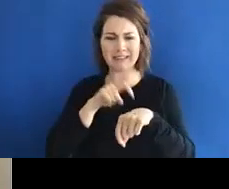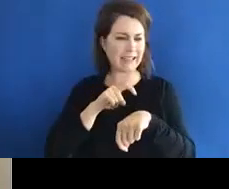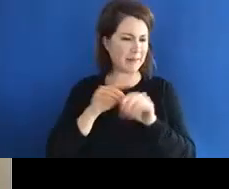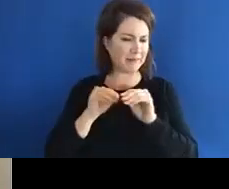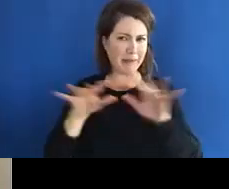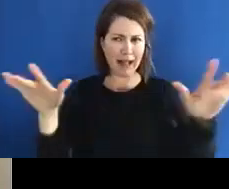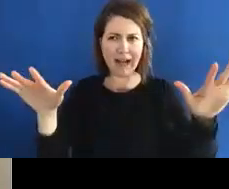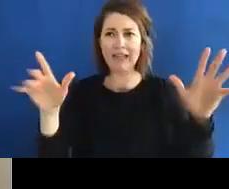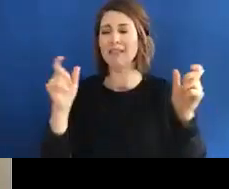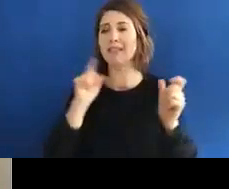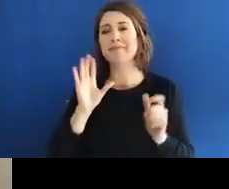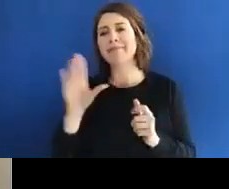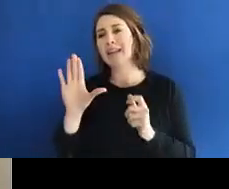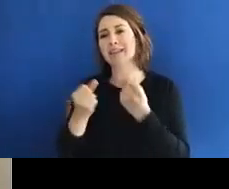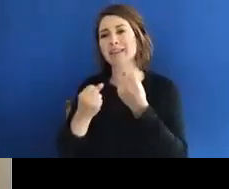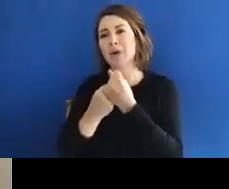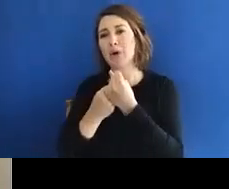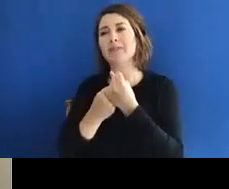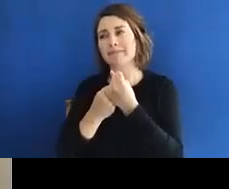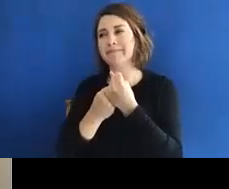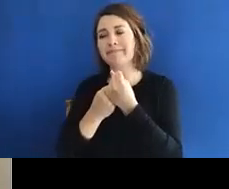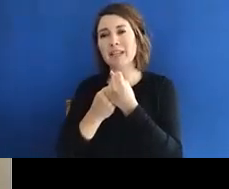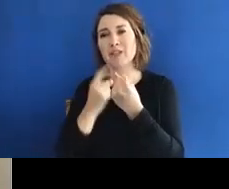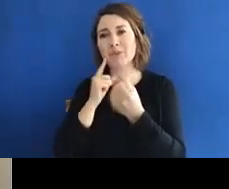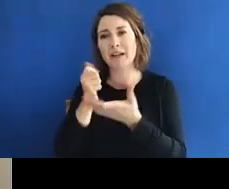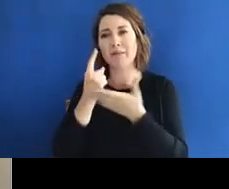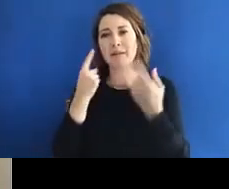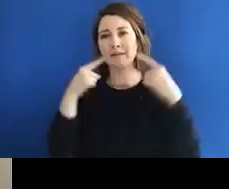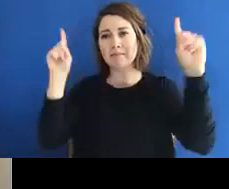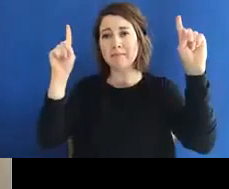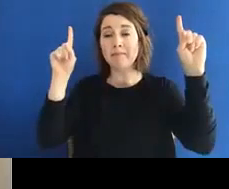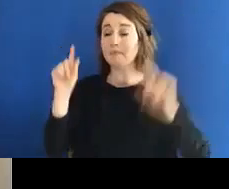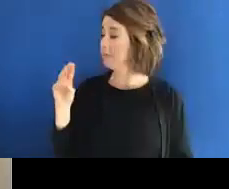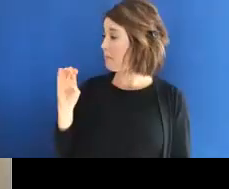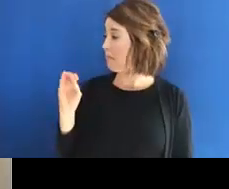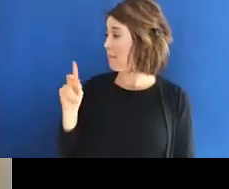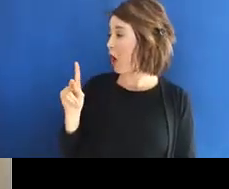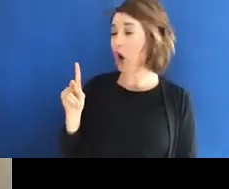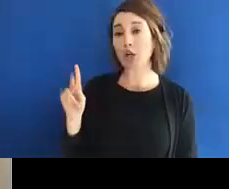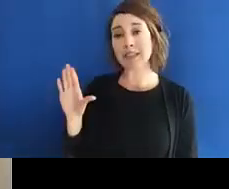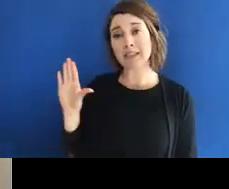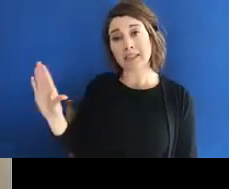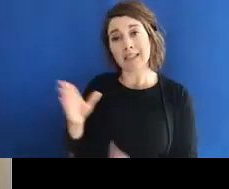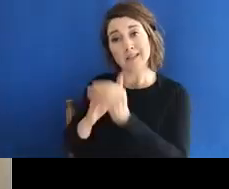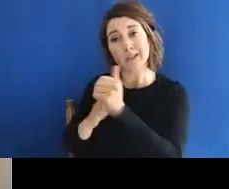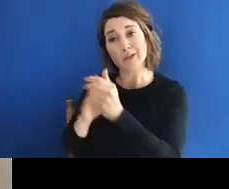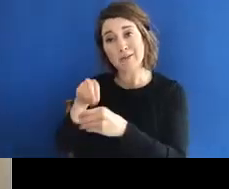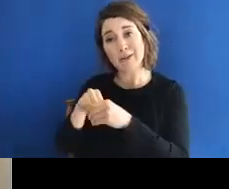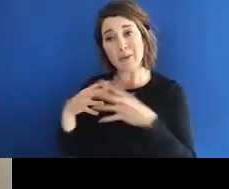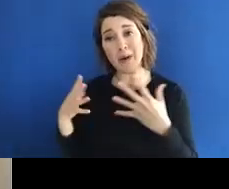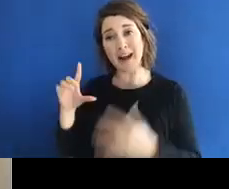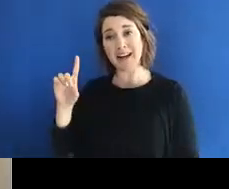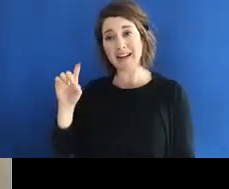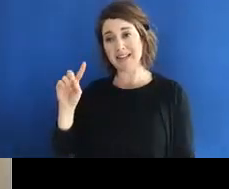our success. Also, a cornerstone of Mark's leadership has been using data and evidence to